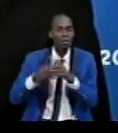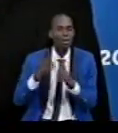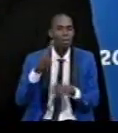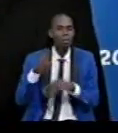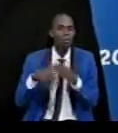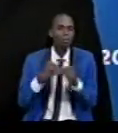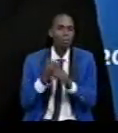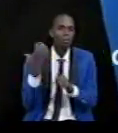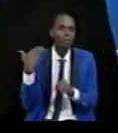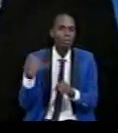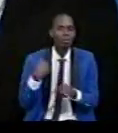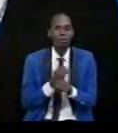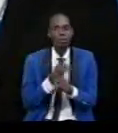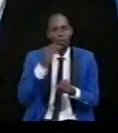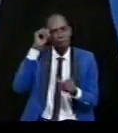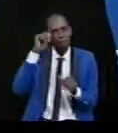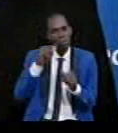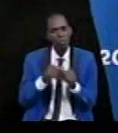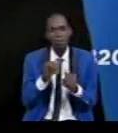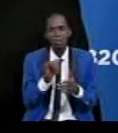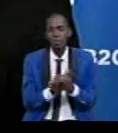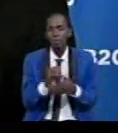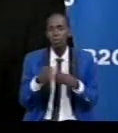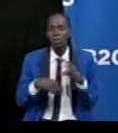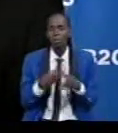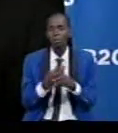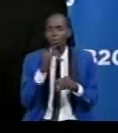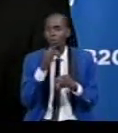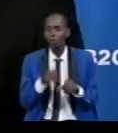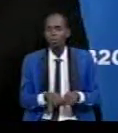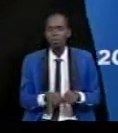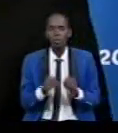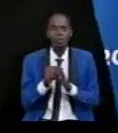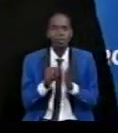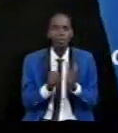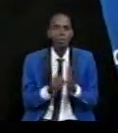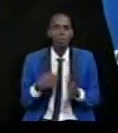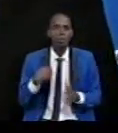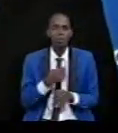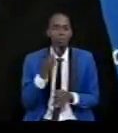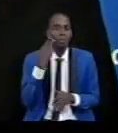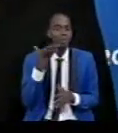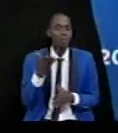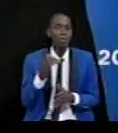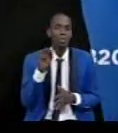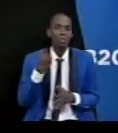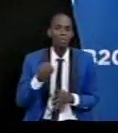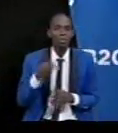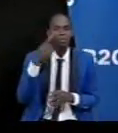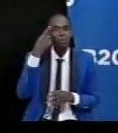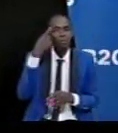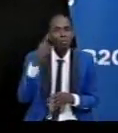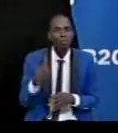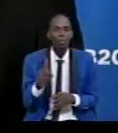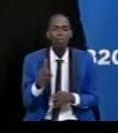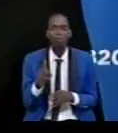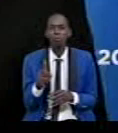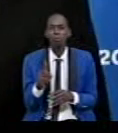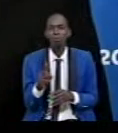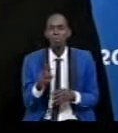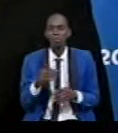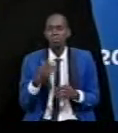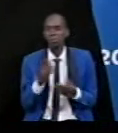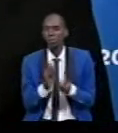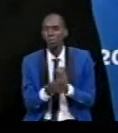we just remembered that the world was in such a broken state, and we saw that there was need for revival in the land,